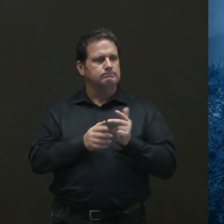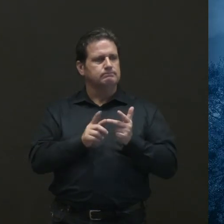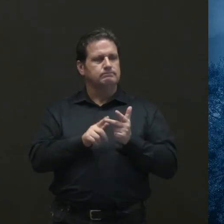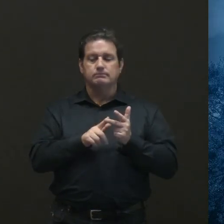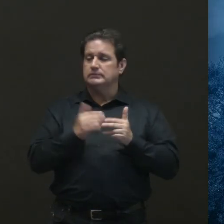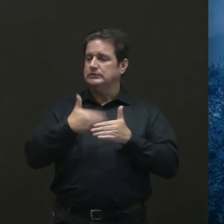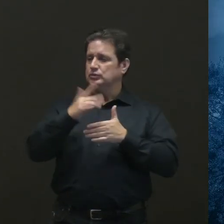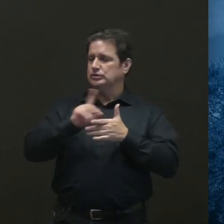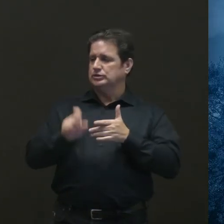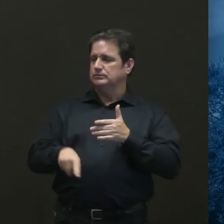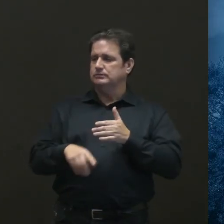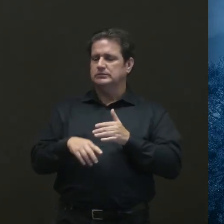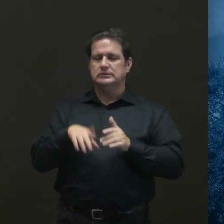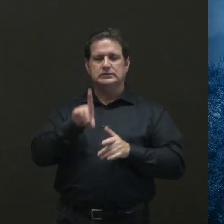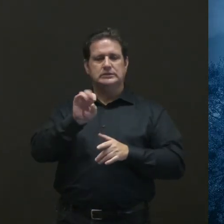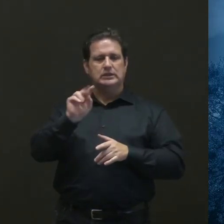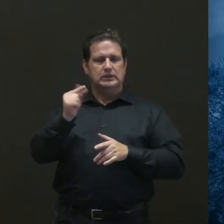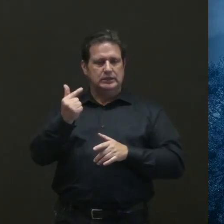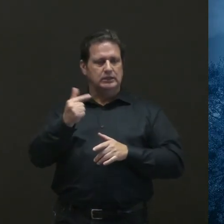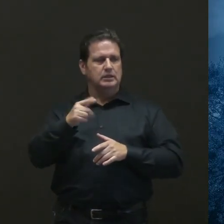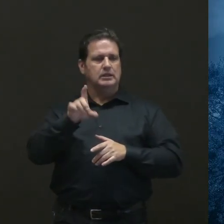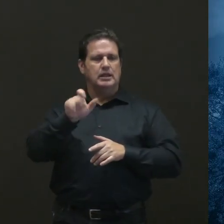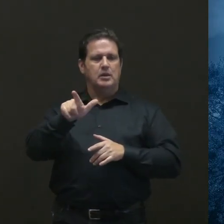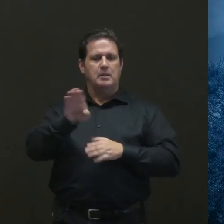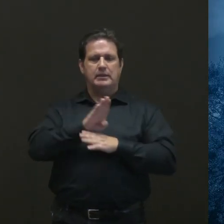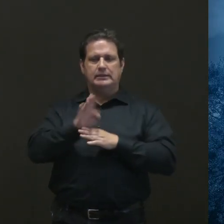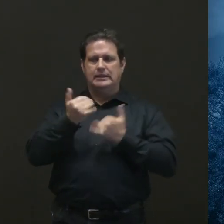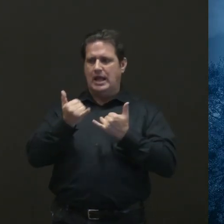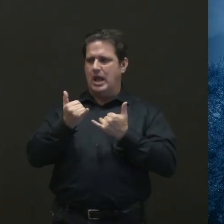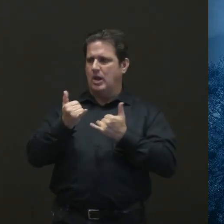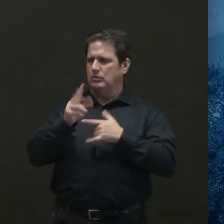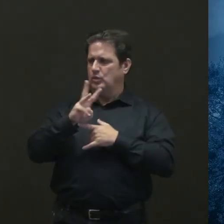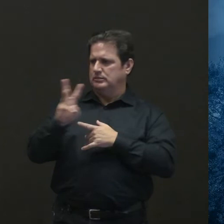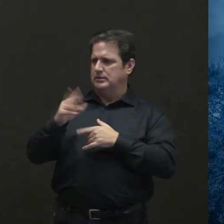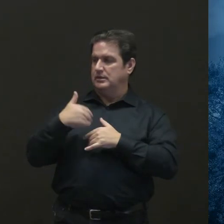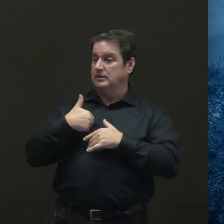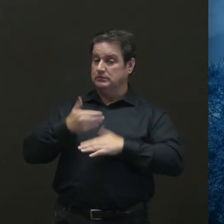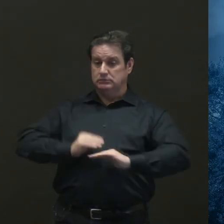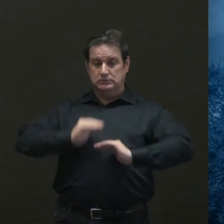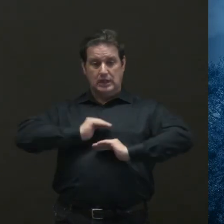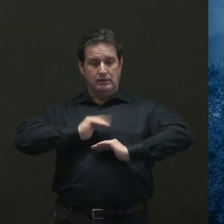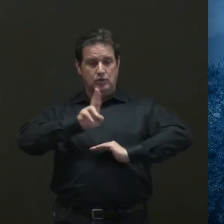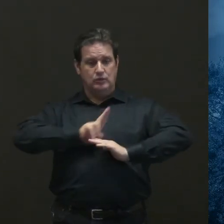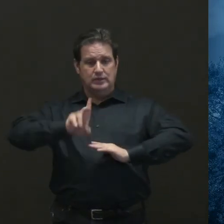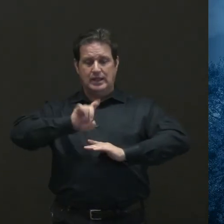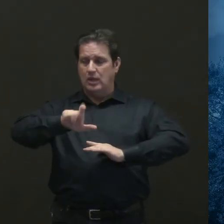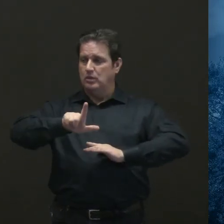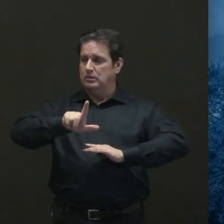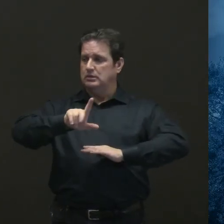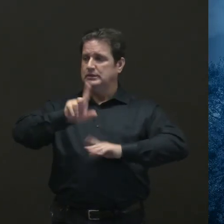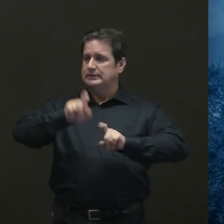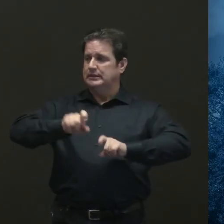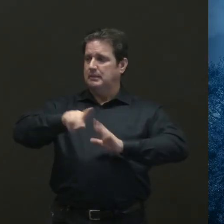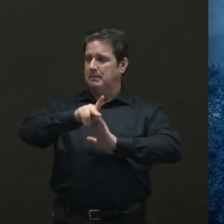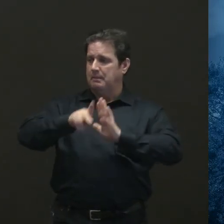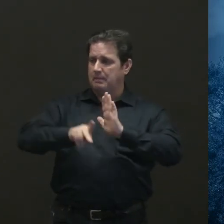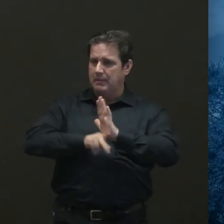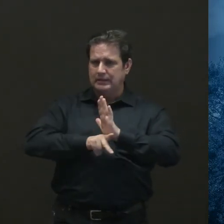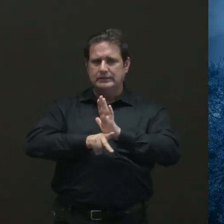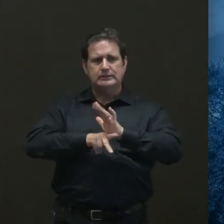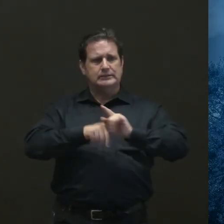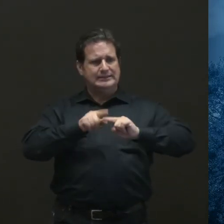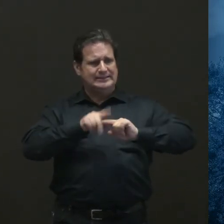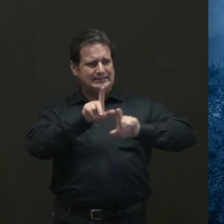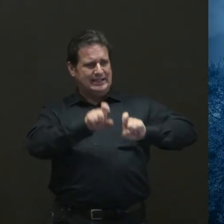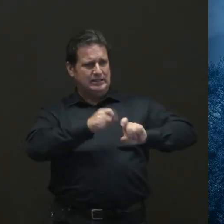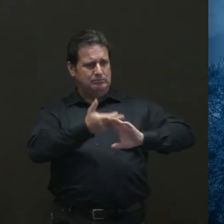The next question's from Doug Rainey at Delaware Business Now. Are you satisfied with the University of Delaware's testing policy that seems to rely on tests